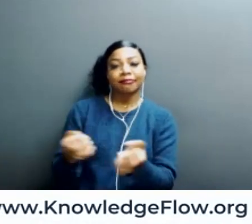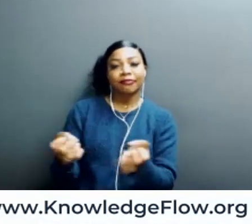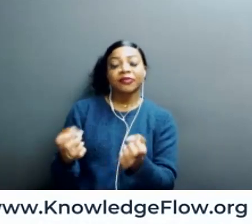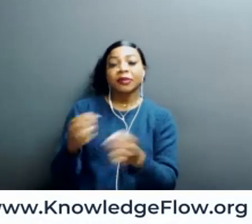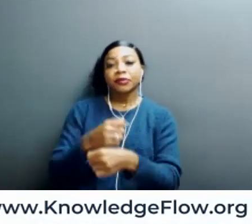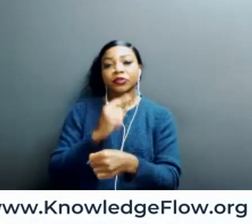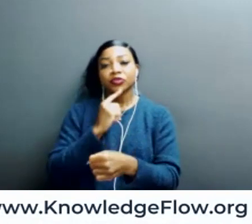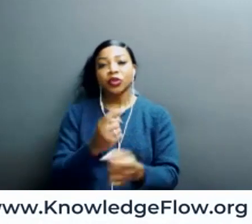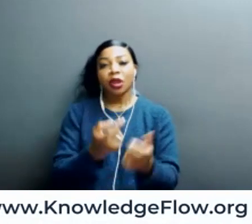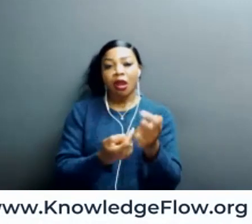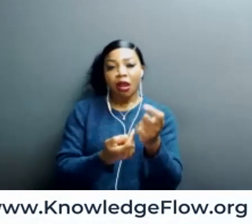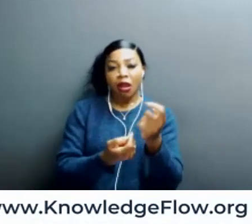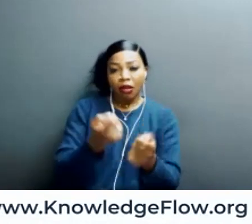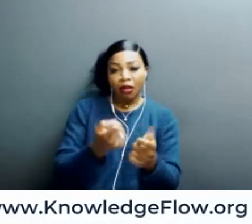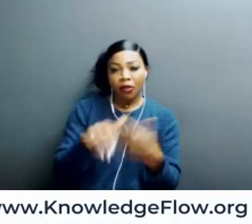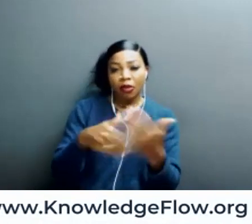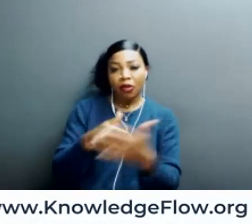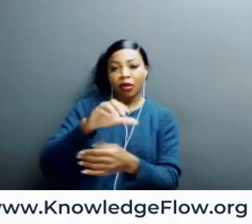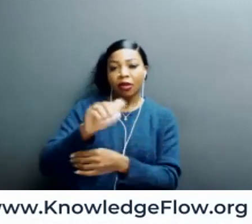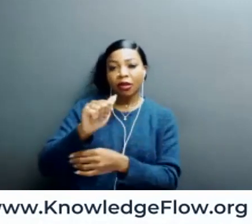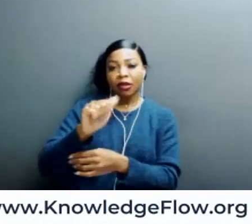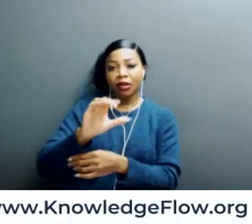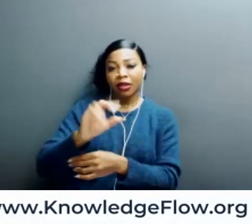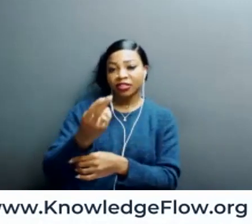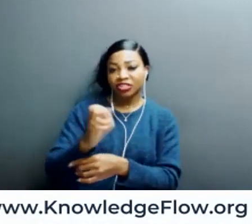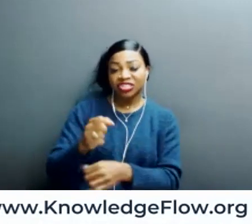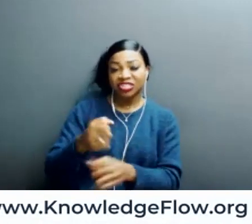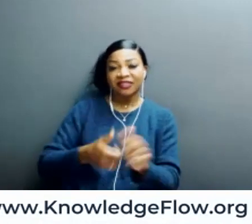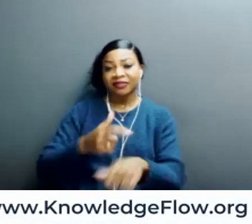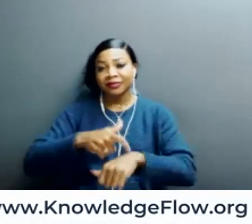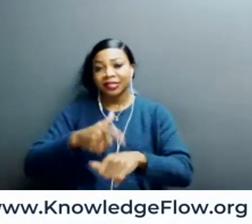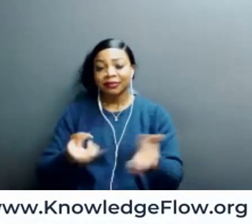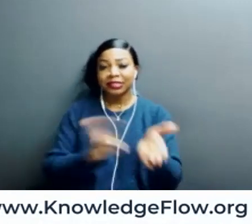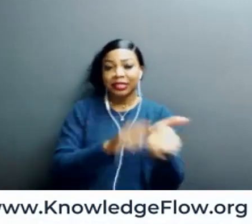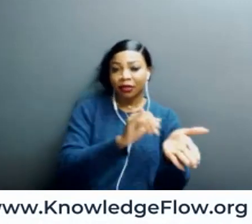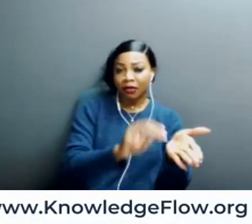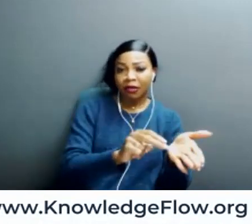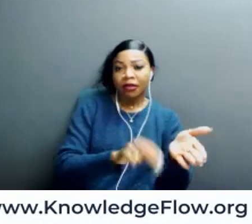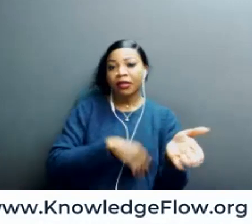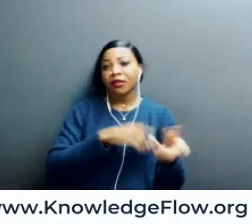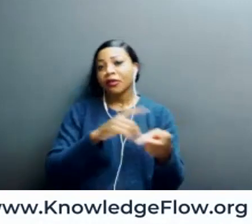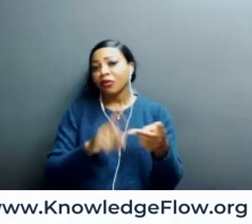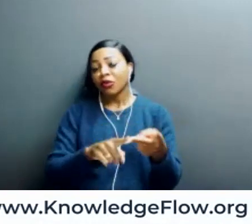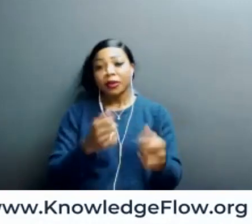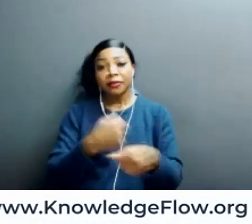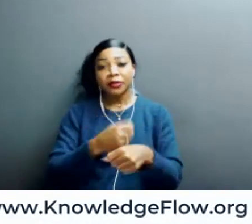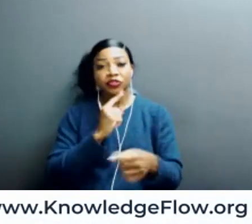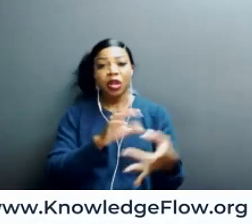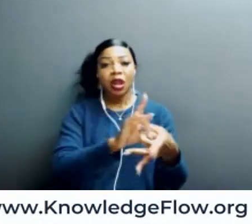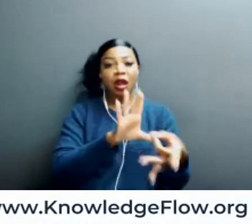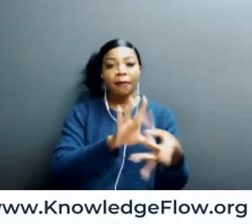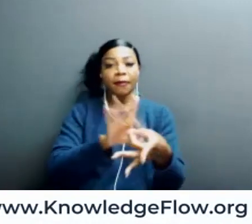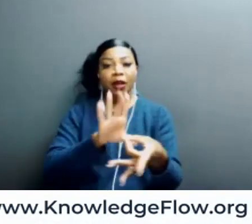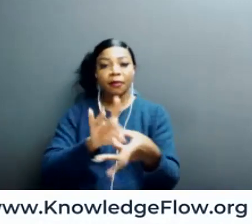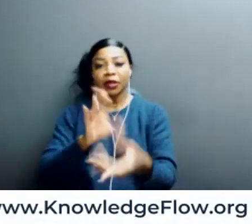clear all kinds of caches after you've signed on or you know make sure you fully exit out of apps and sign off of all of the apps so nobody